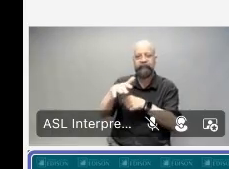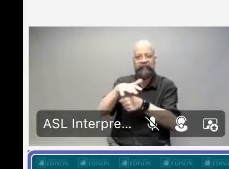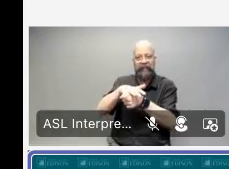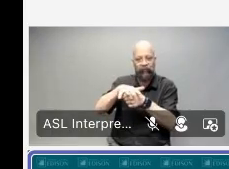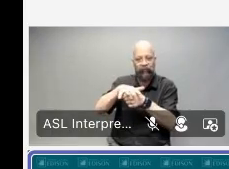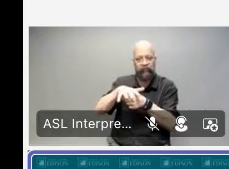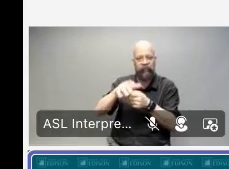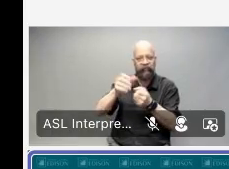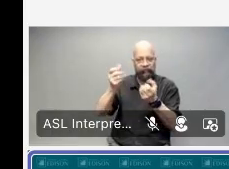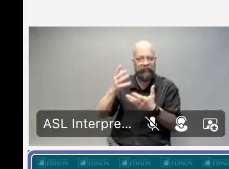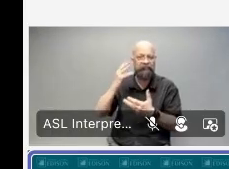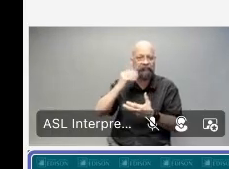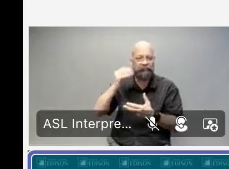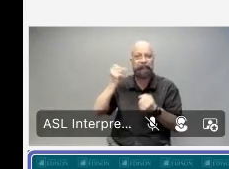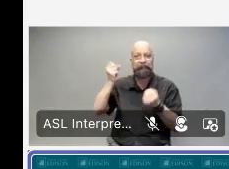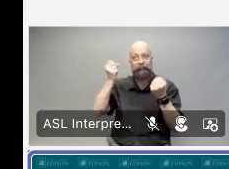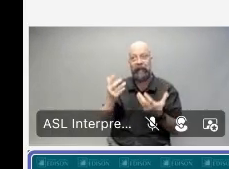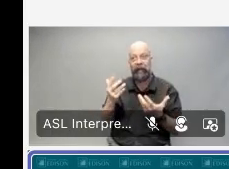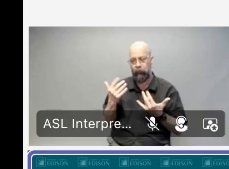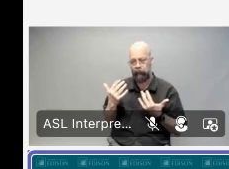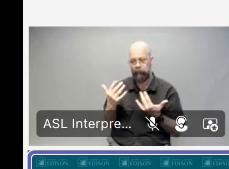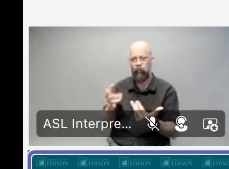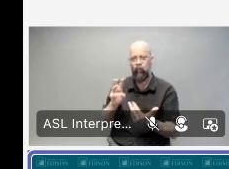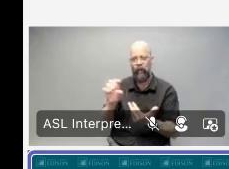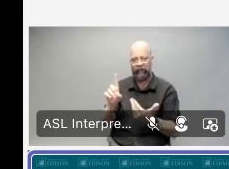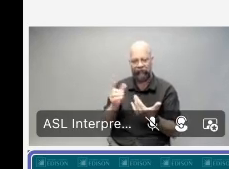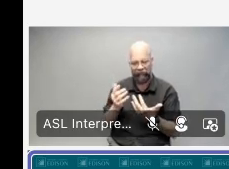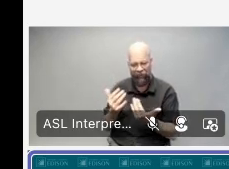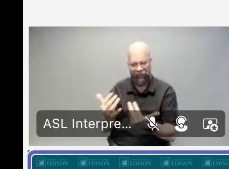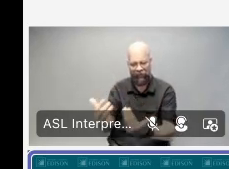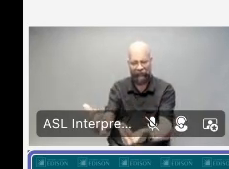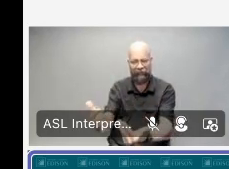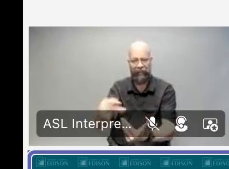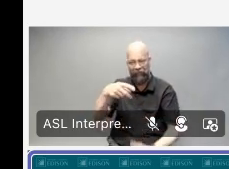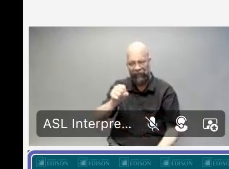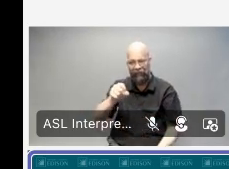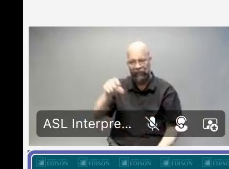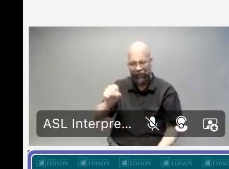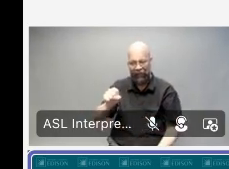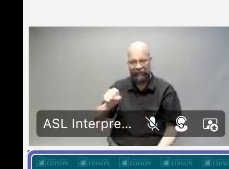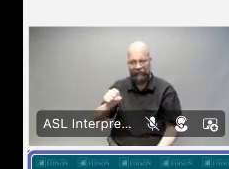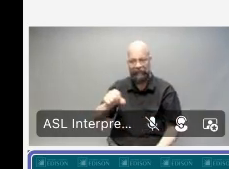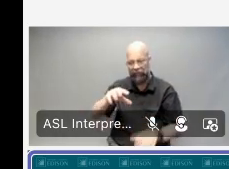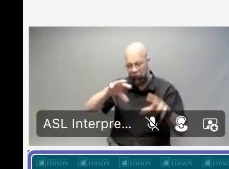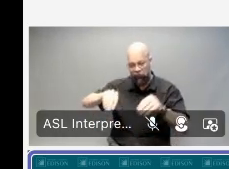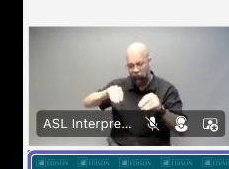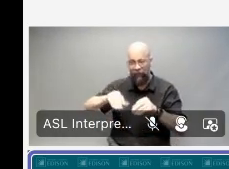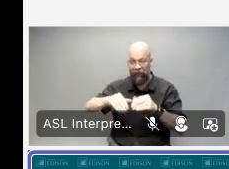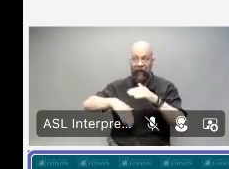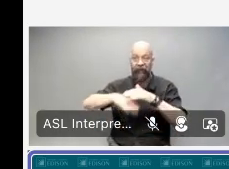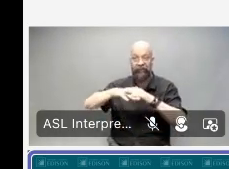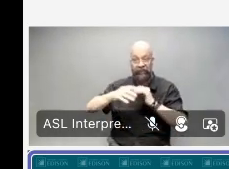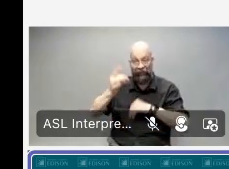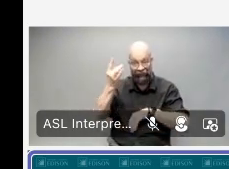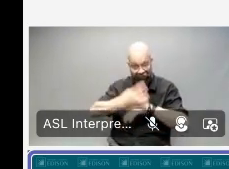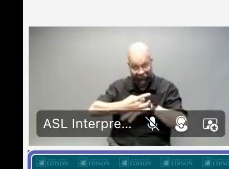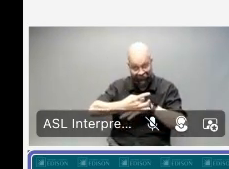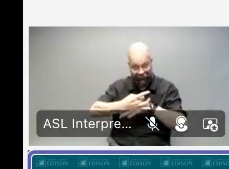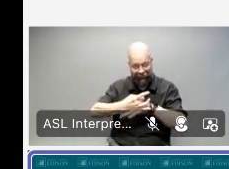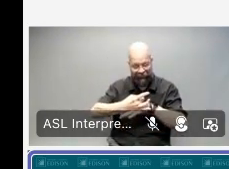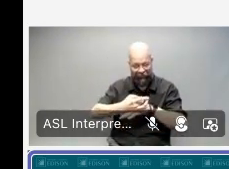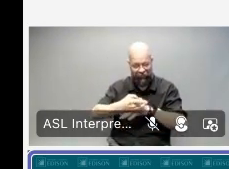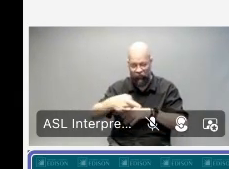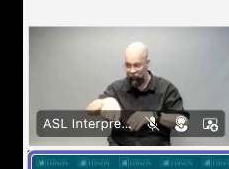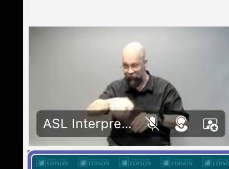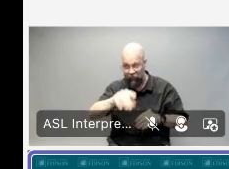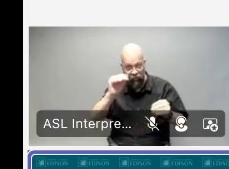had experienced many wildfires and lengthy PSPS outages up to 8 days to mitigate possible wildfire outbreaks. You have no idea